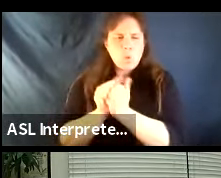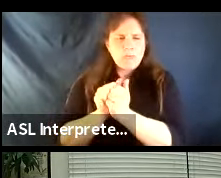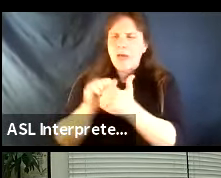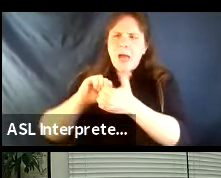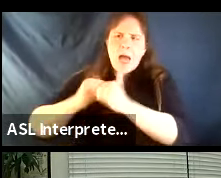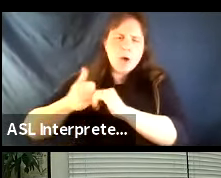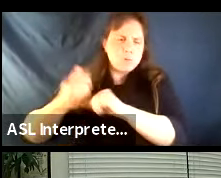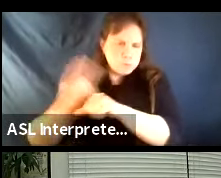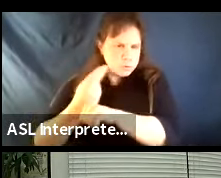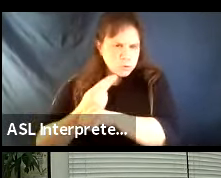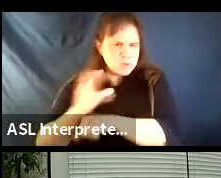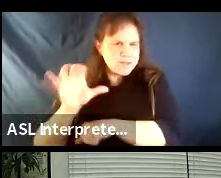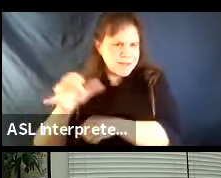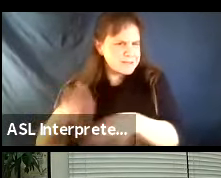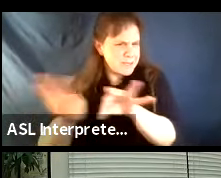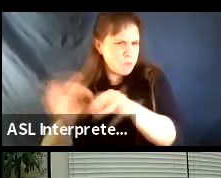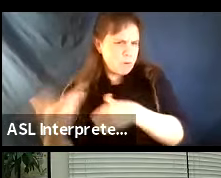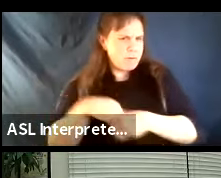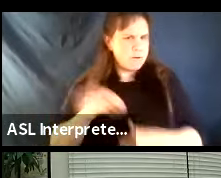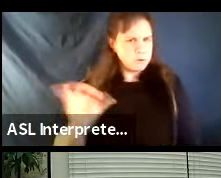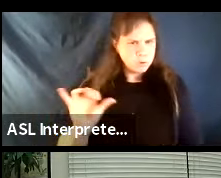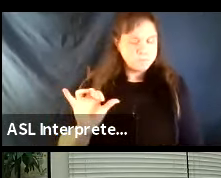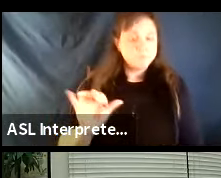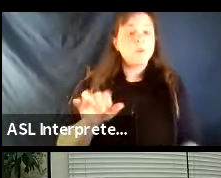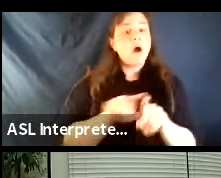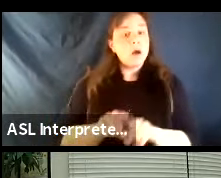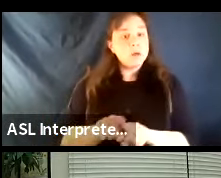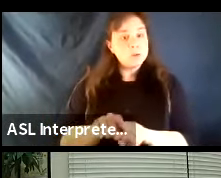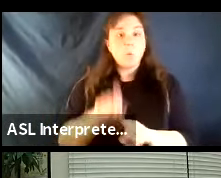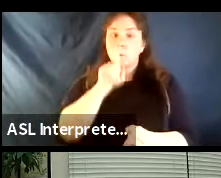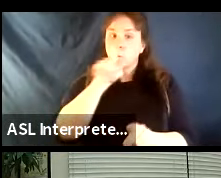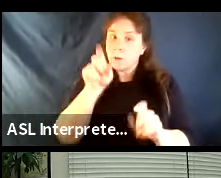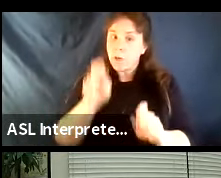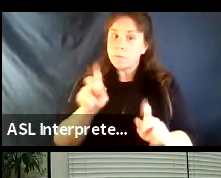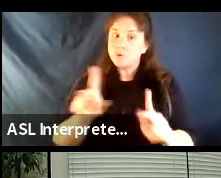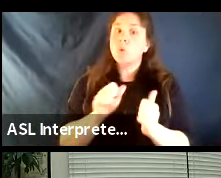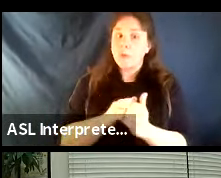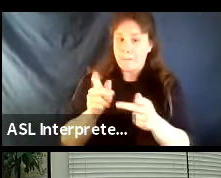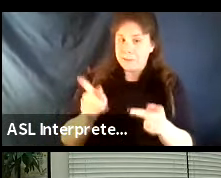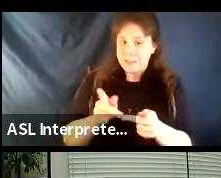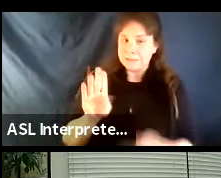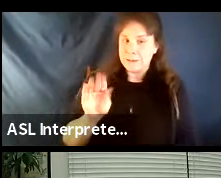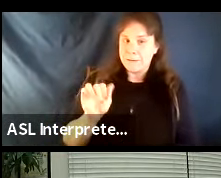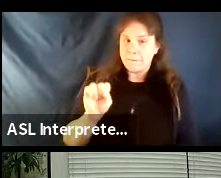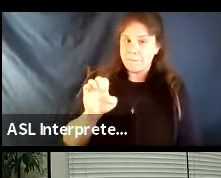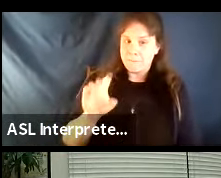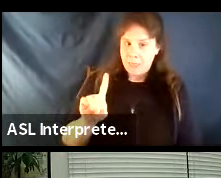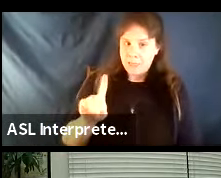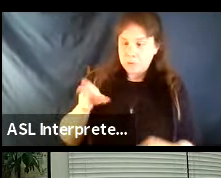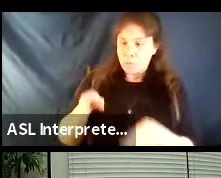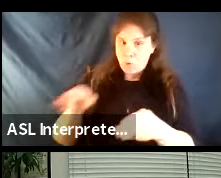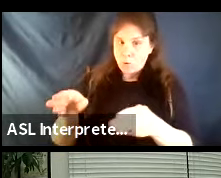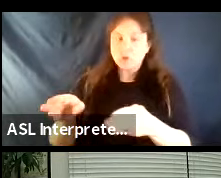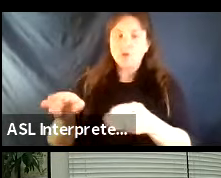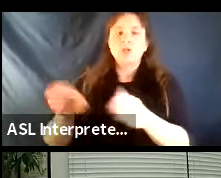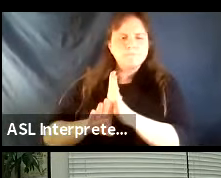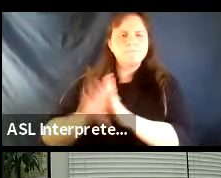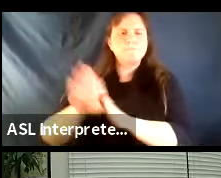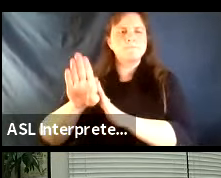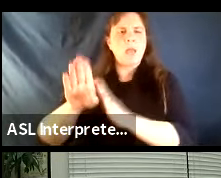say is that there's a real opportunity when we have a place-based approach to really build upon community partnerships that